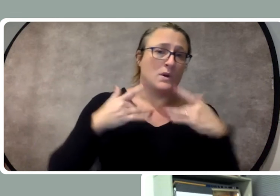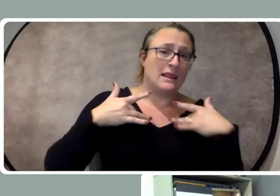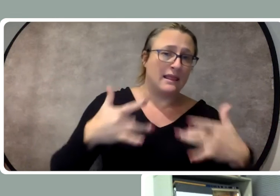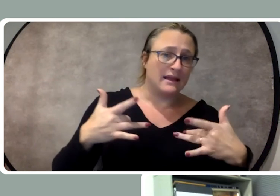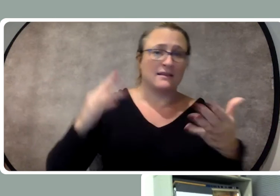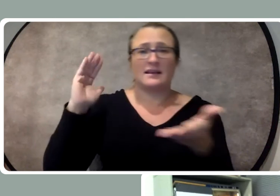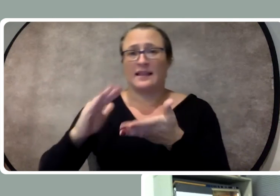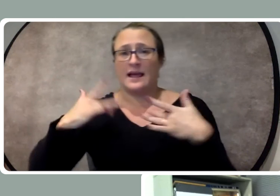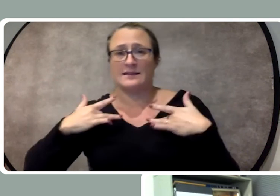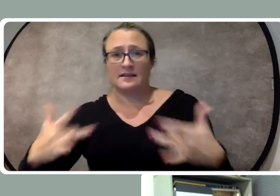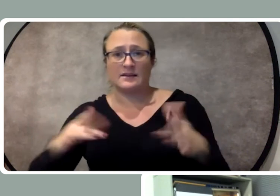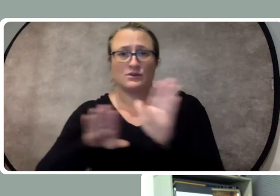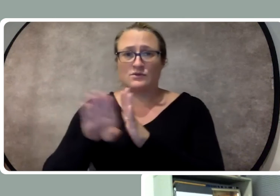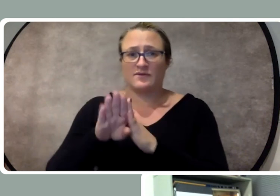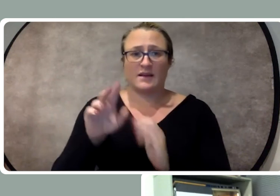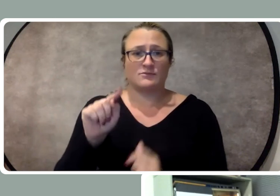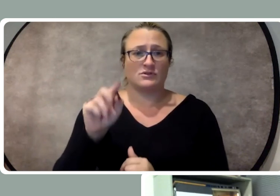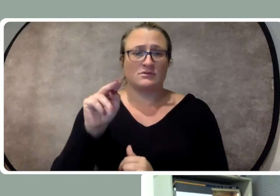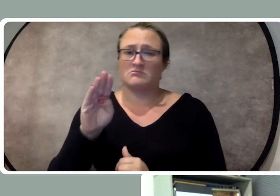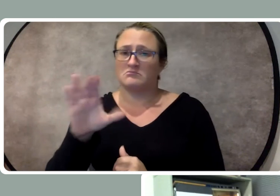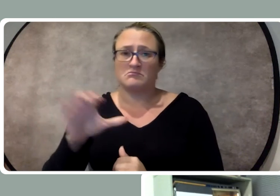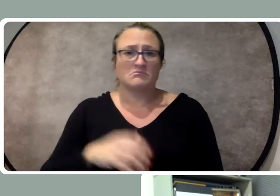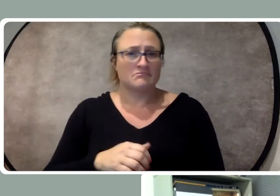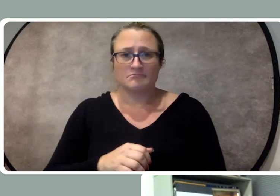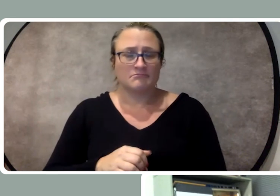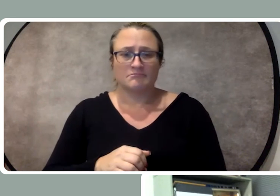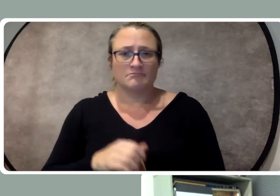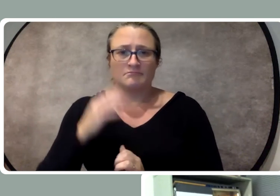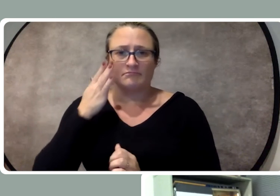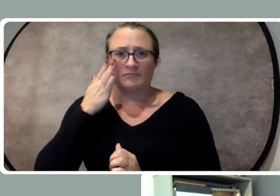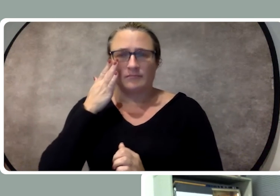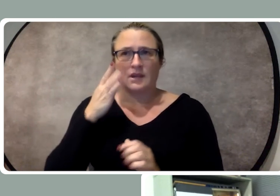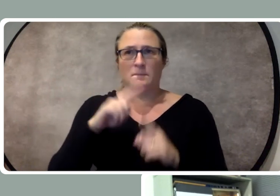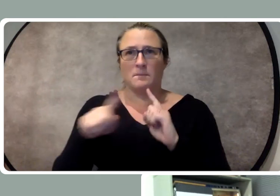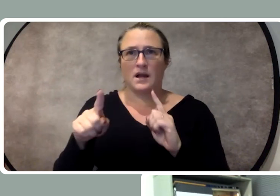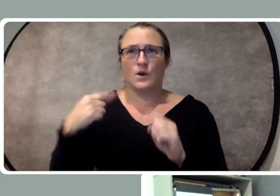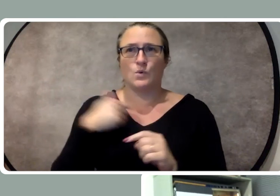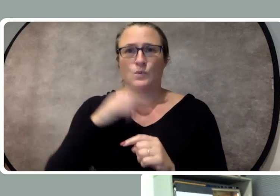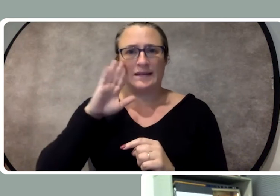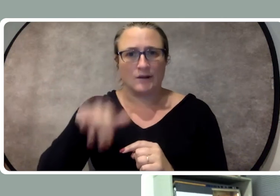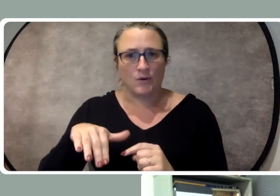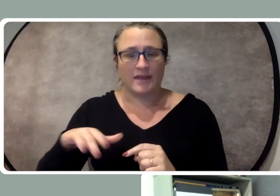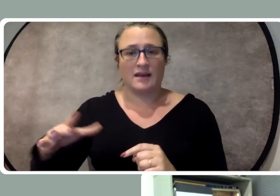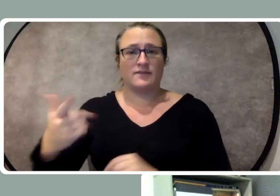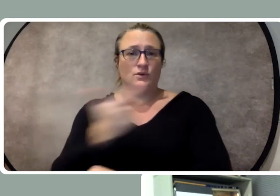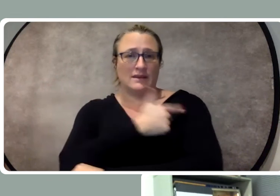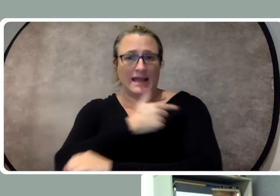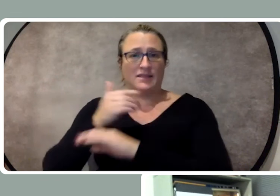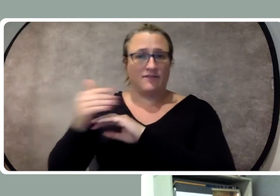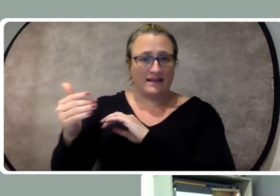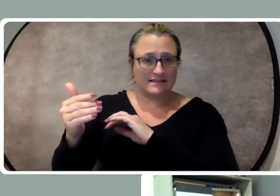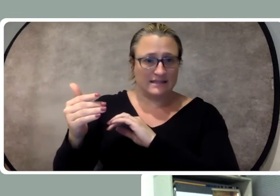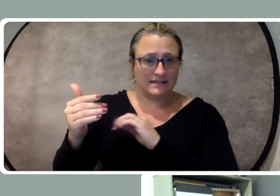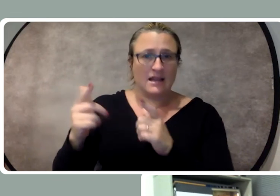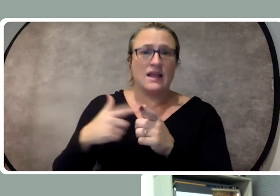to develop triple negative breast cancer. What we know is that, getting the vaccine can lead to